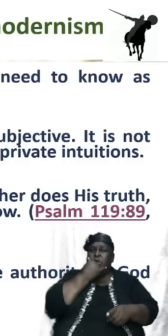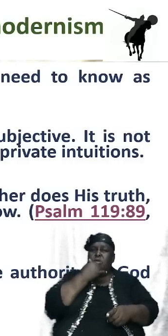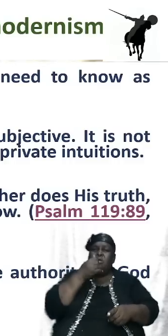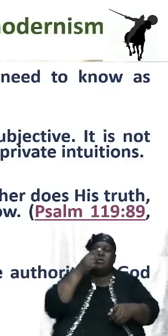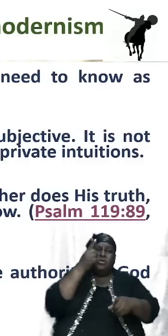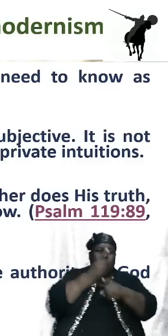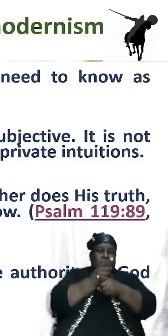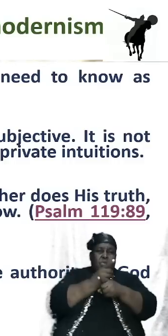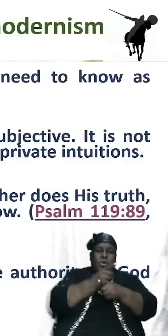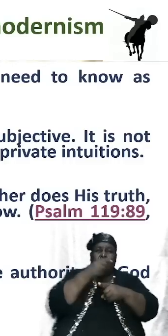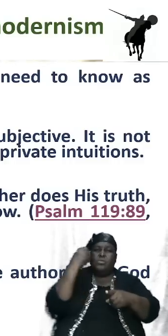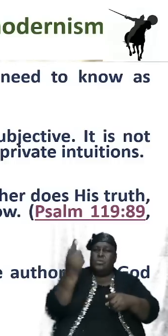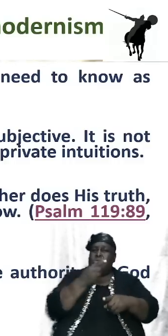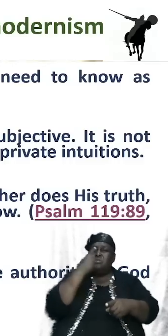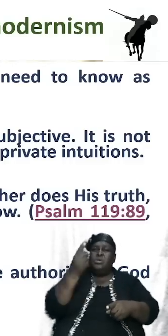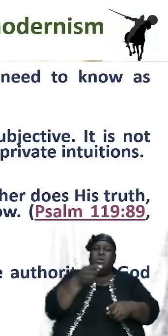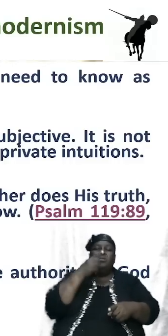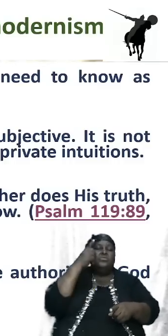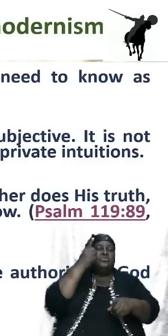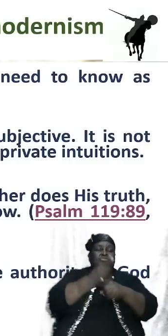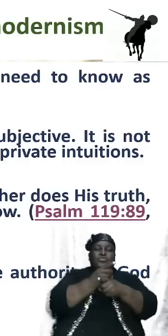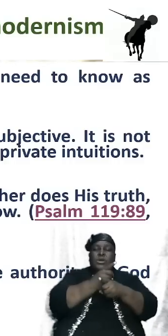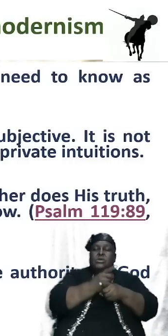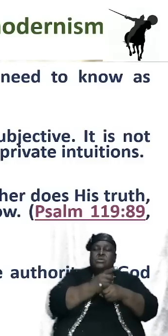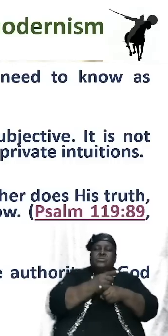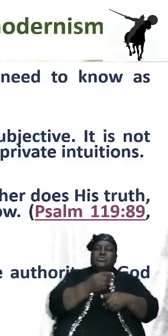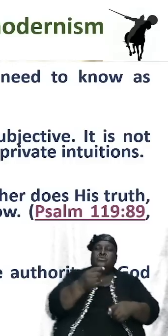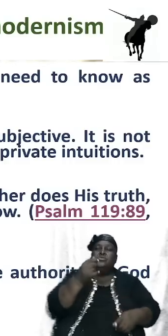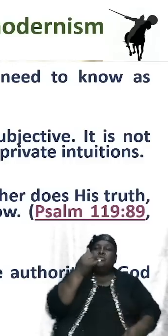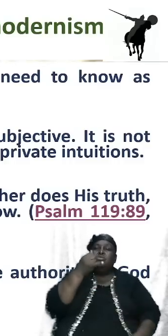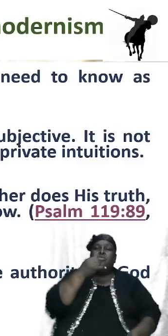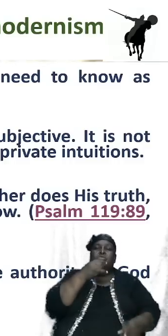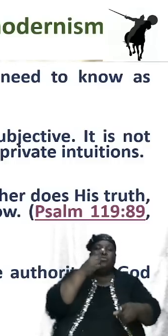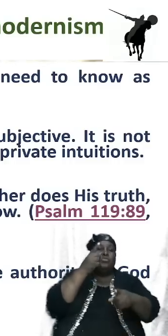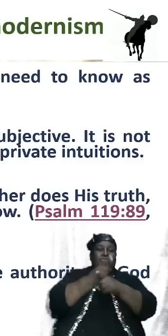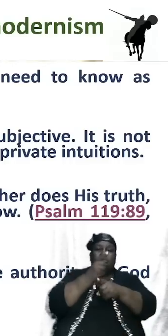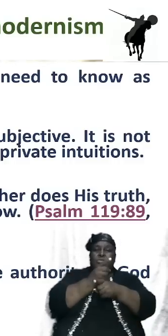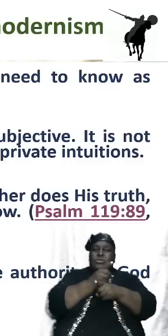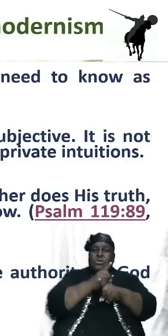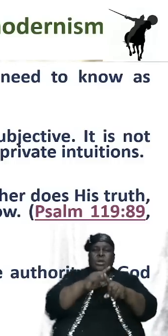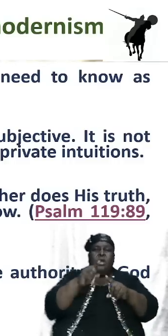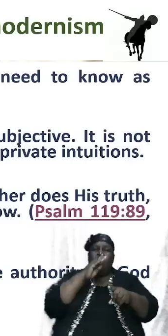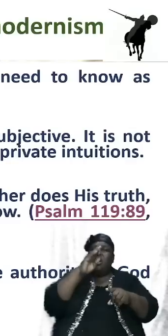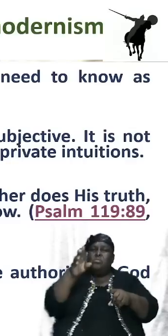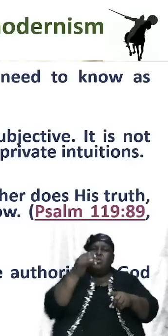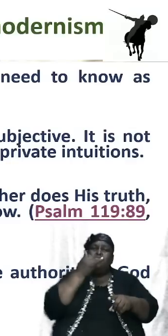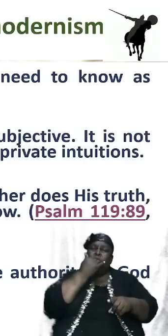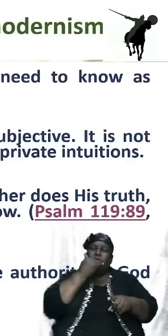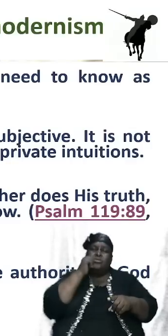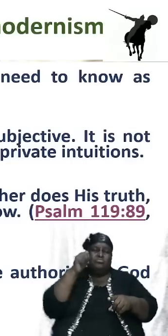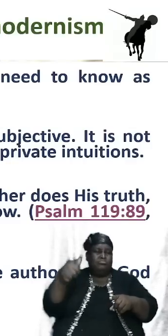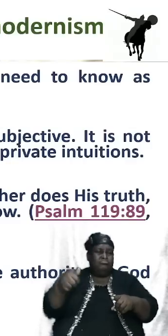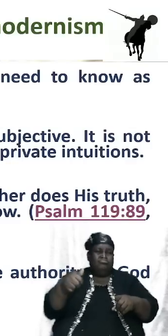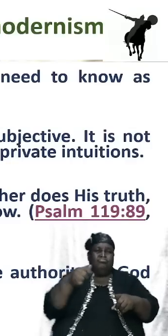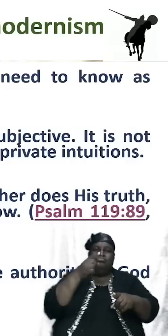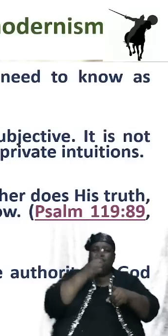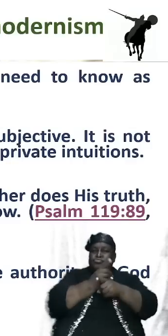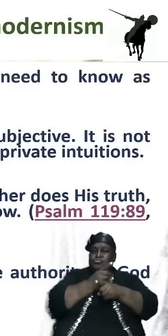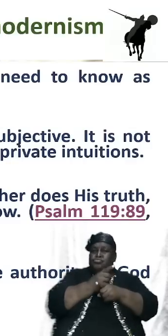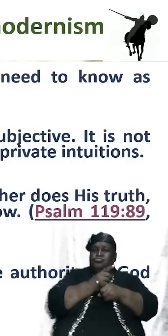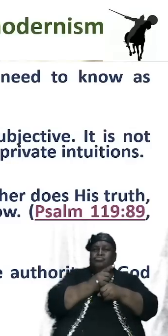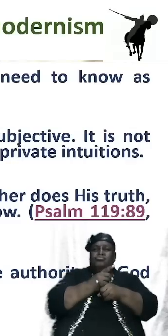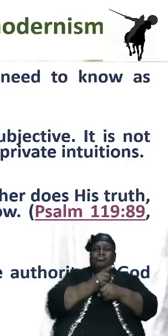Right is always right. Right can't be wrong tomorrow. Right is always